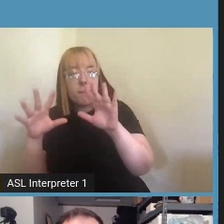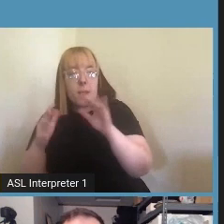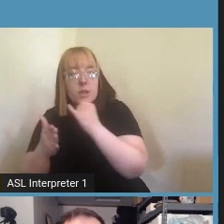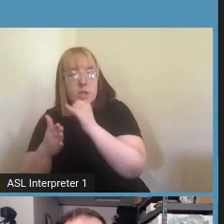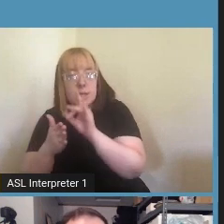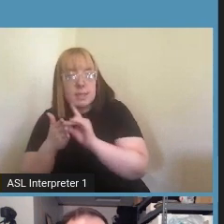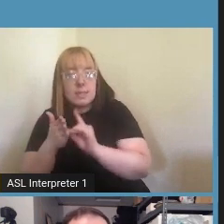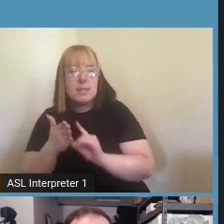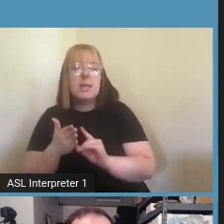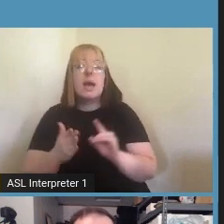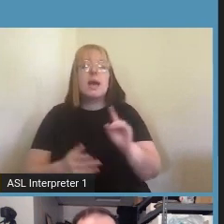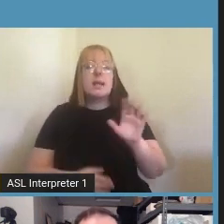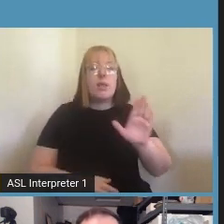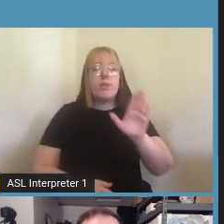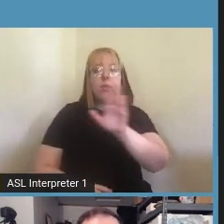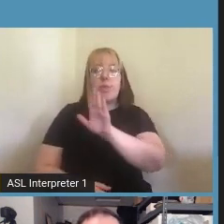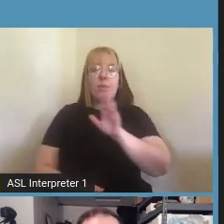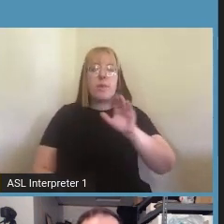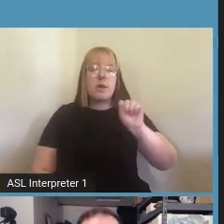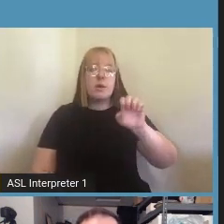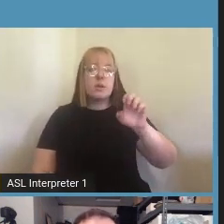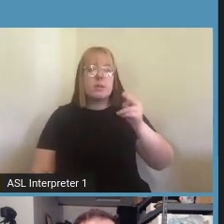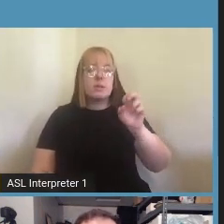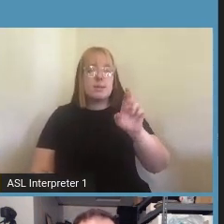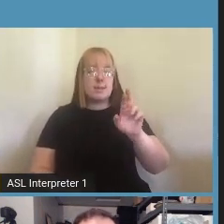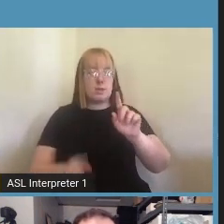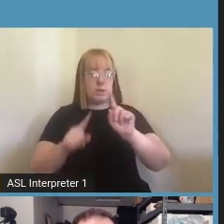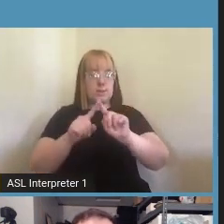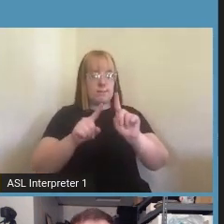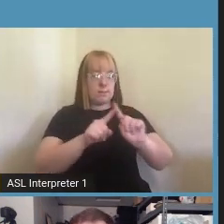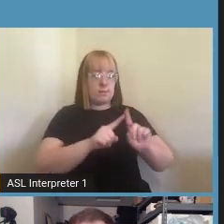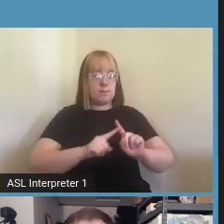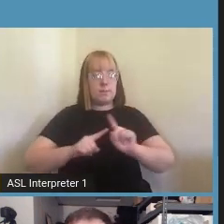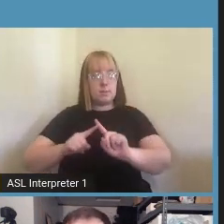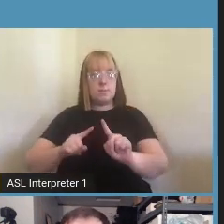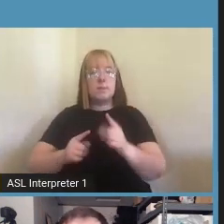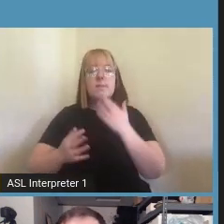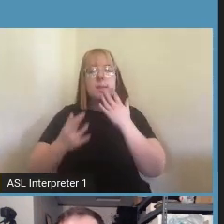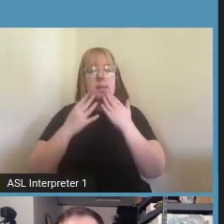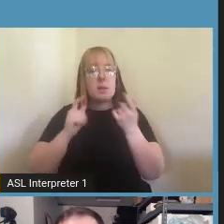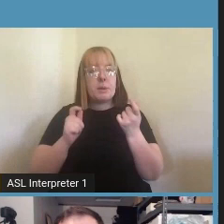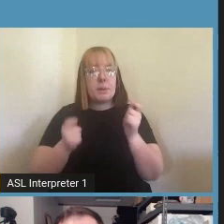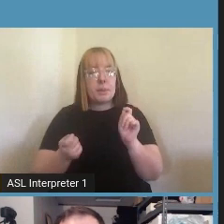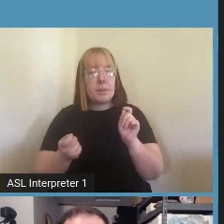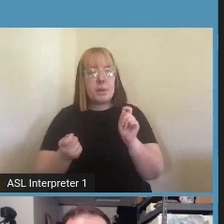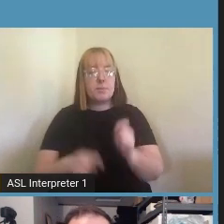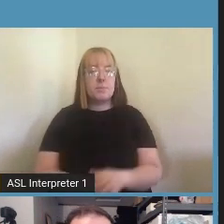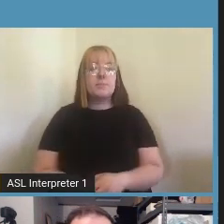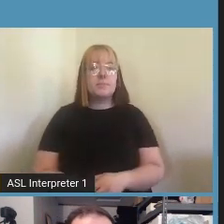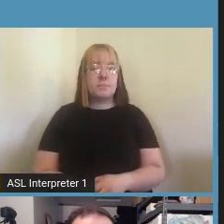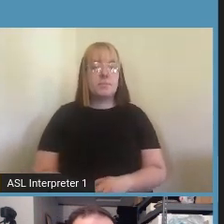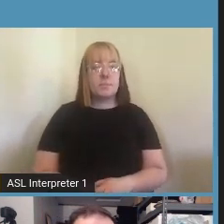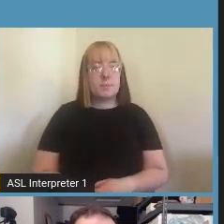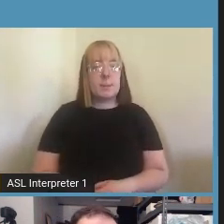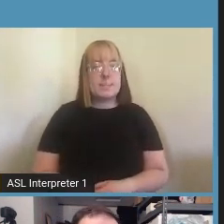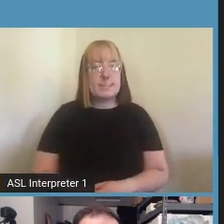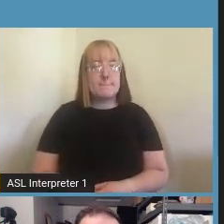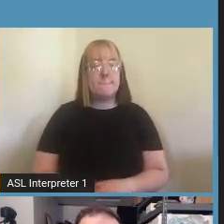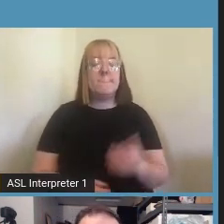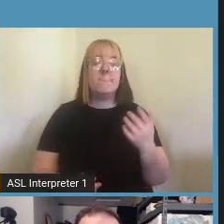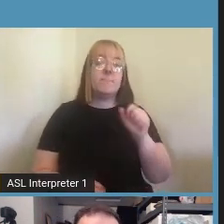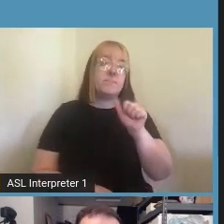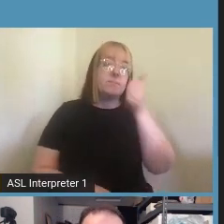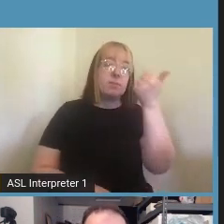look a little bit different in the end, and the colors can be just a little bit off. So another other types